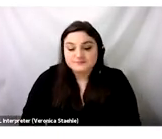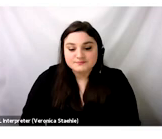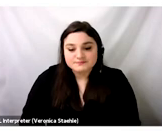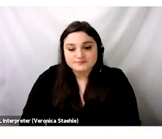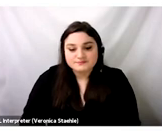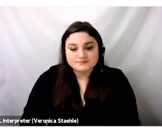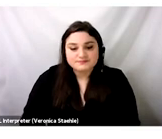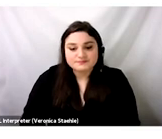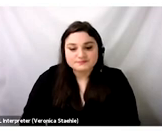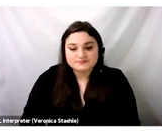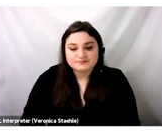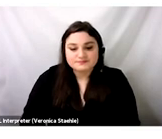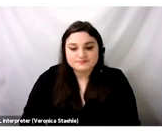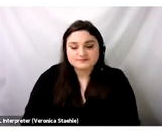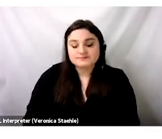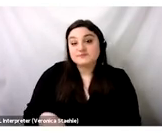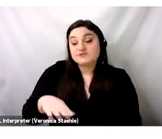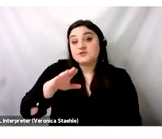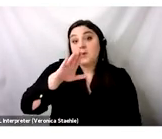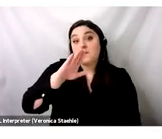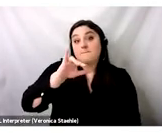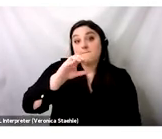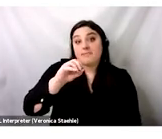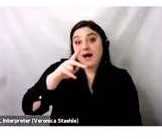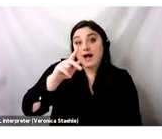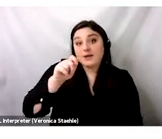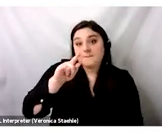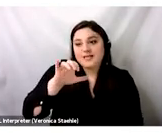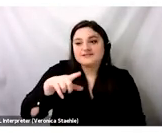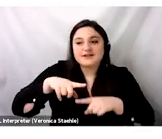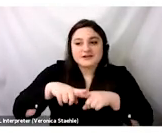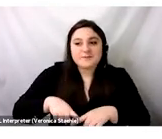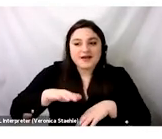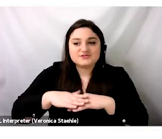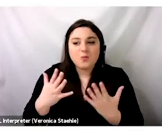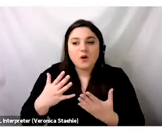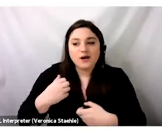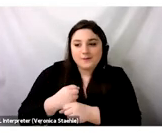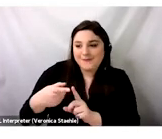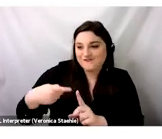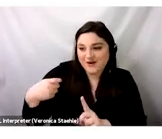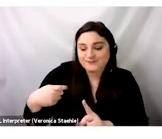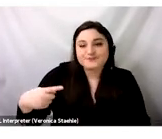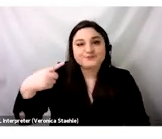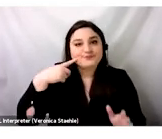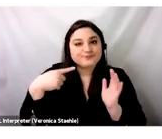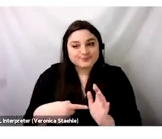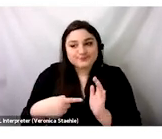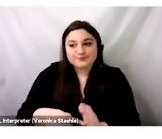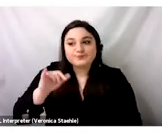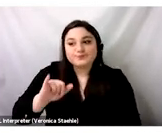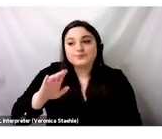To the extent that the bioplastic, it depends on what it's made from, right? So if the bioplastic is